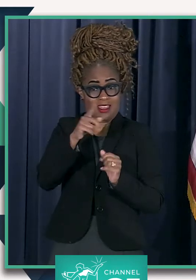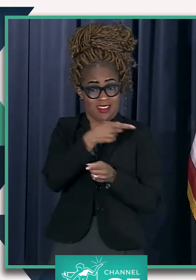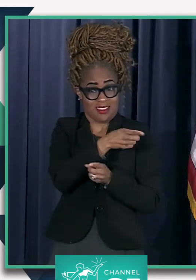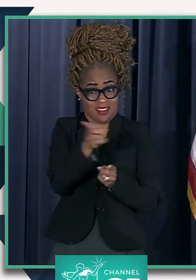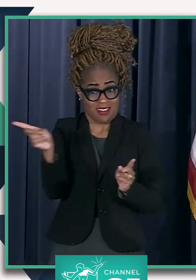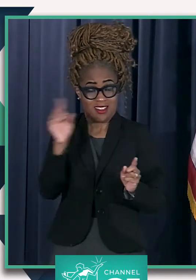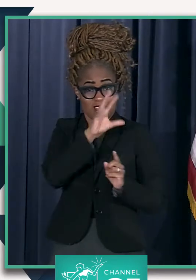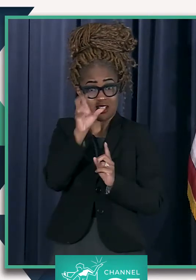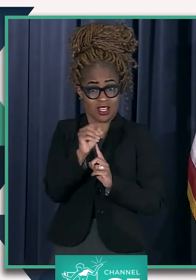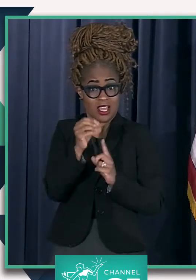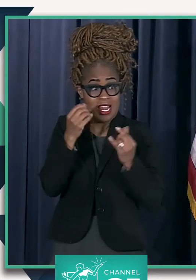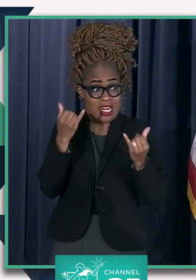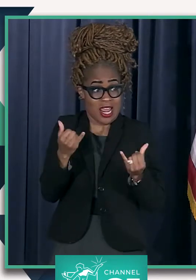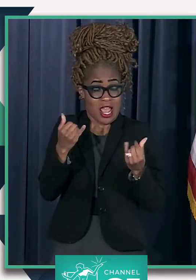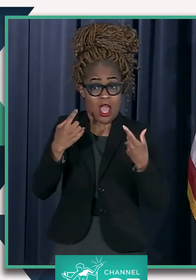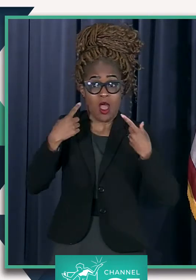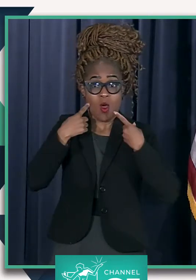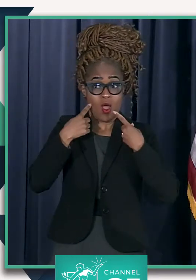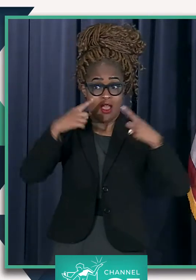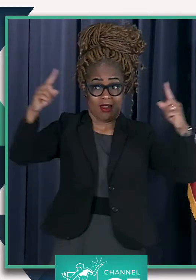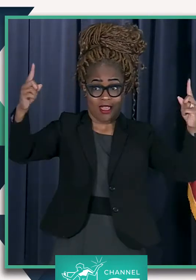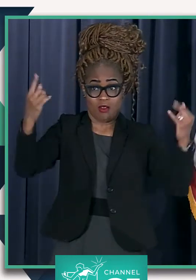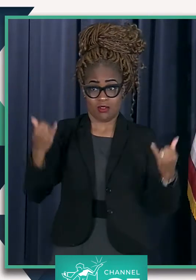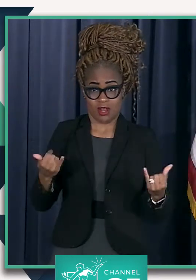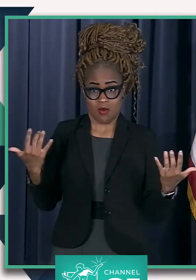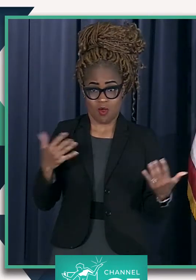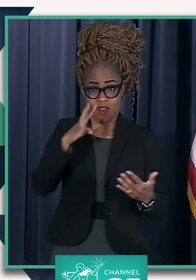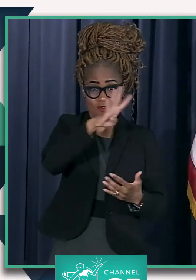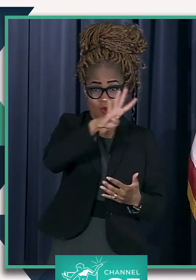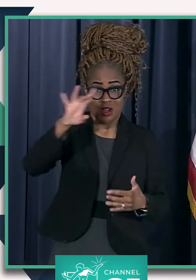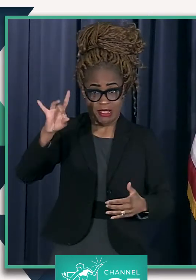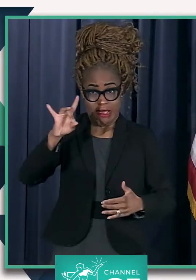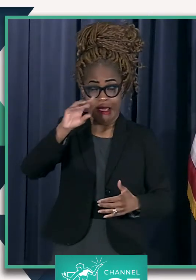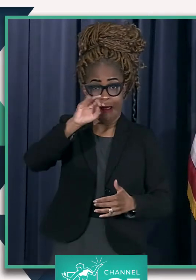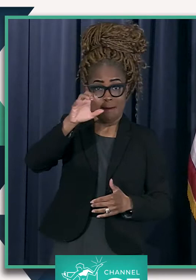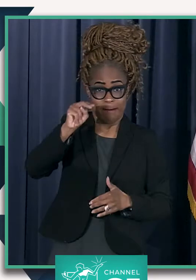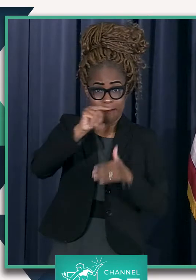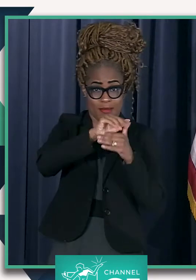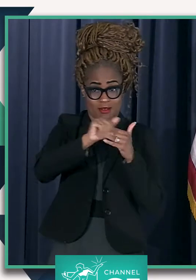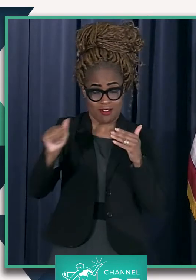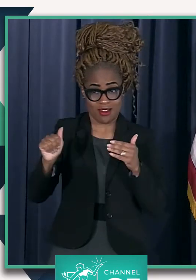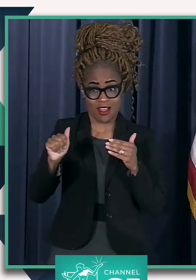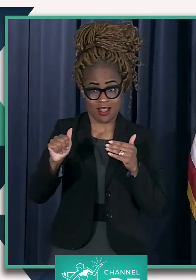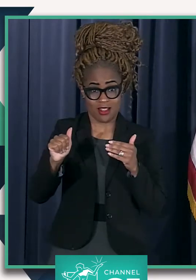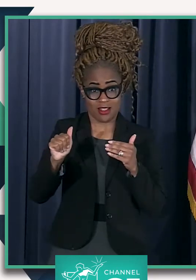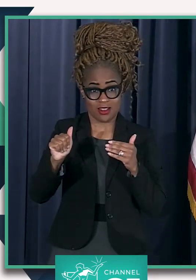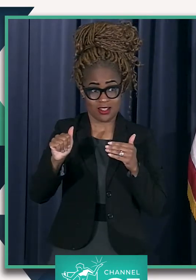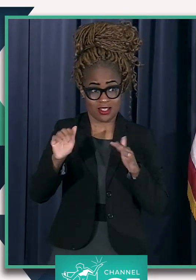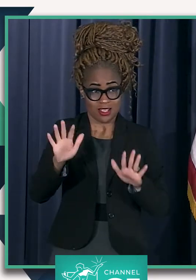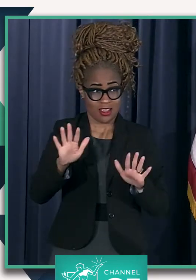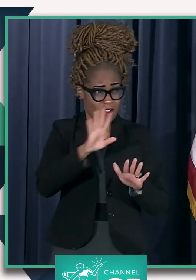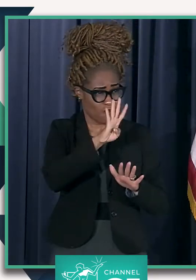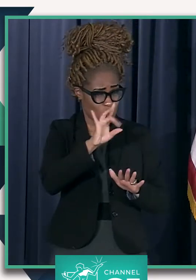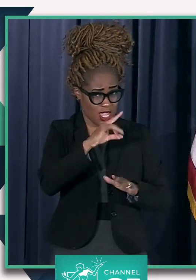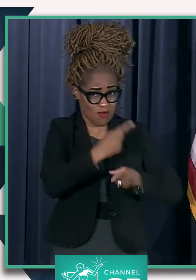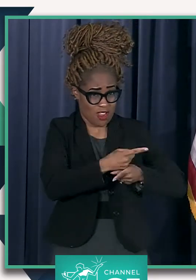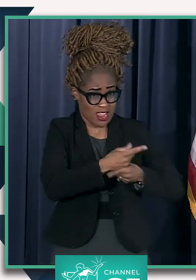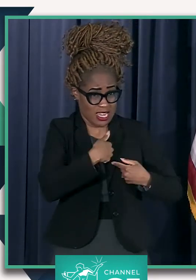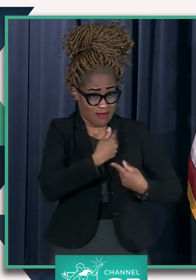We are announcing today $48 million. It is $48 million, isn't it? $48